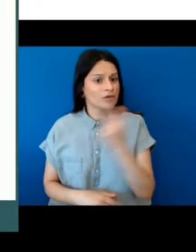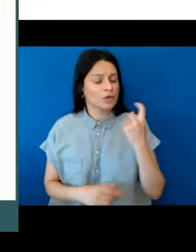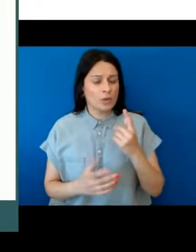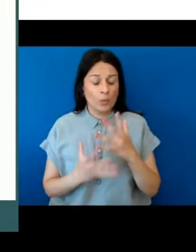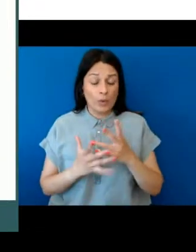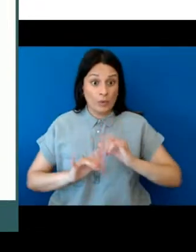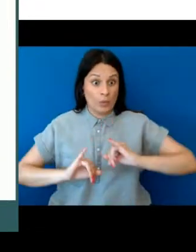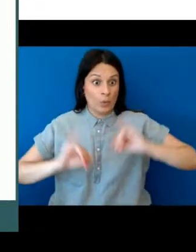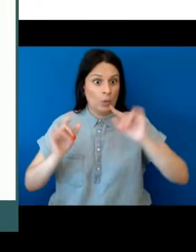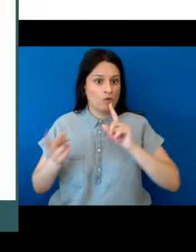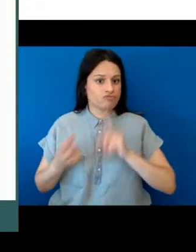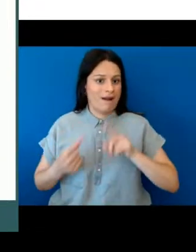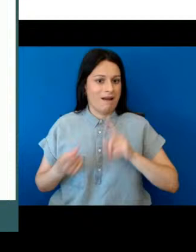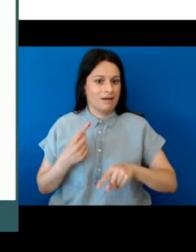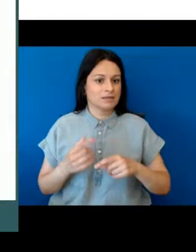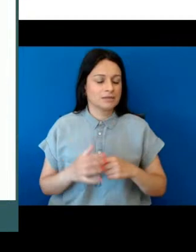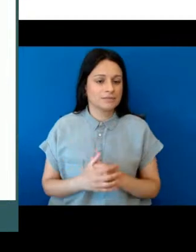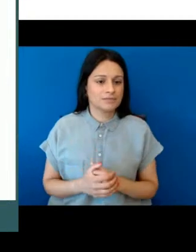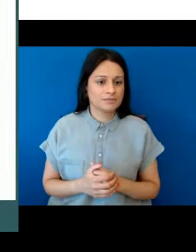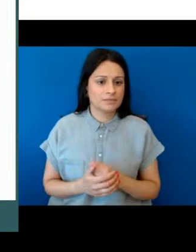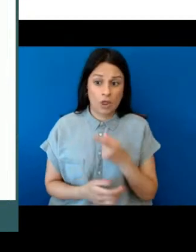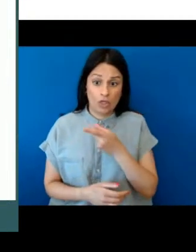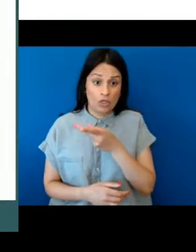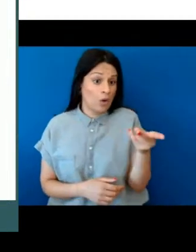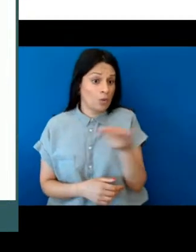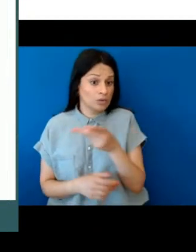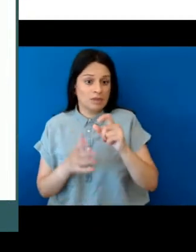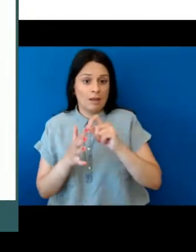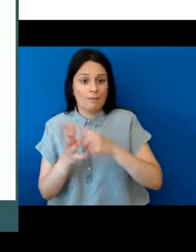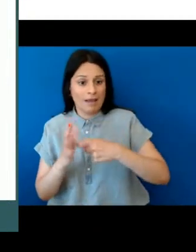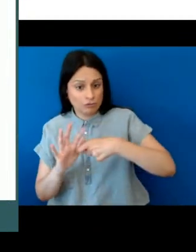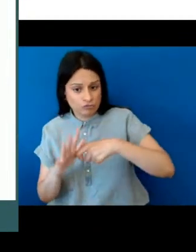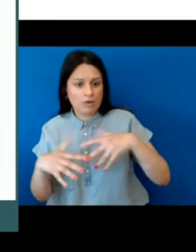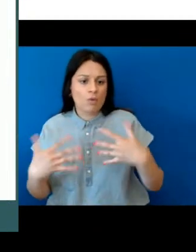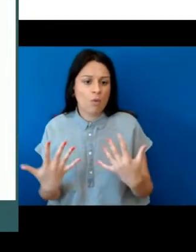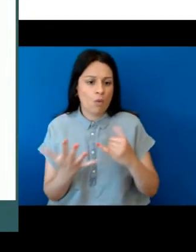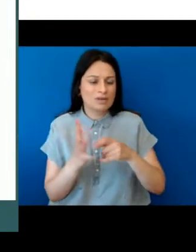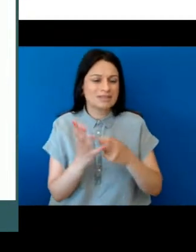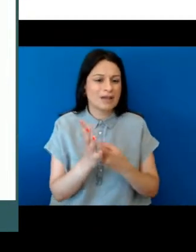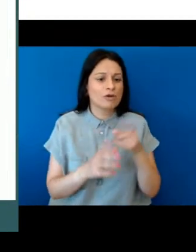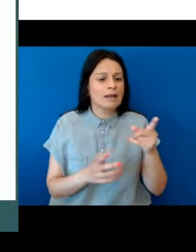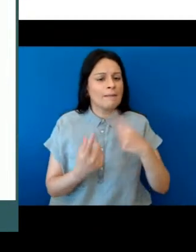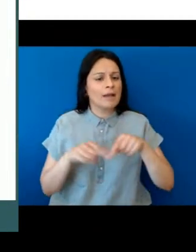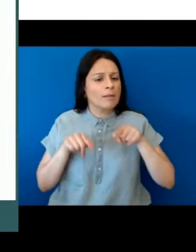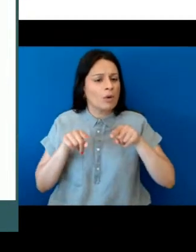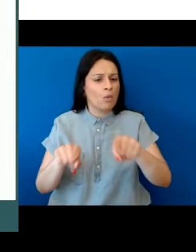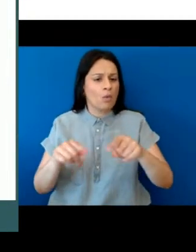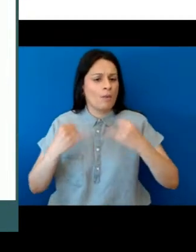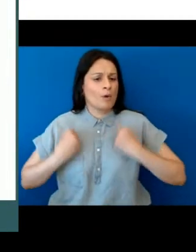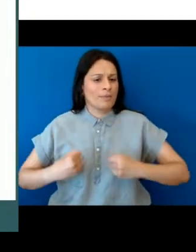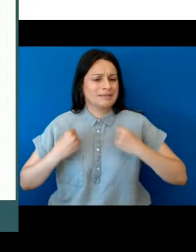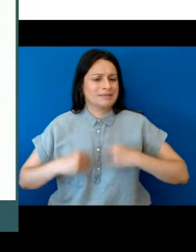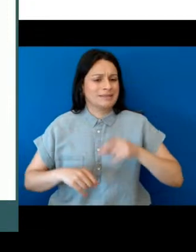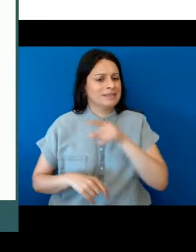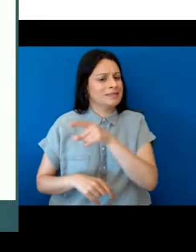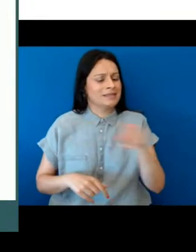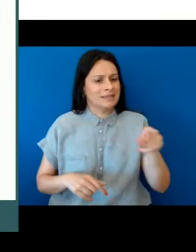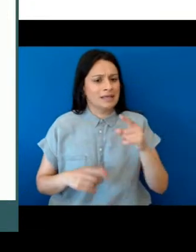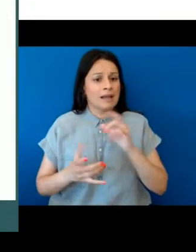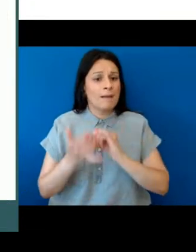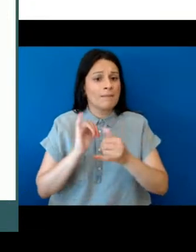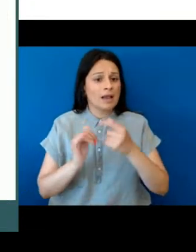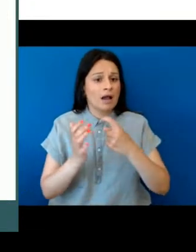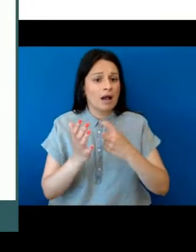And it's many of these patients who get a lot of the comorbidities of rhinitis. They may get